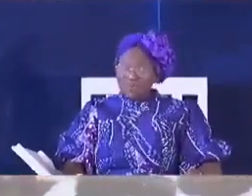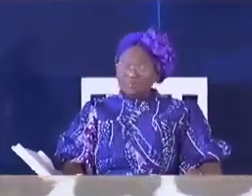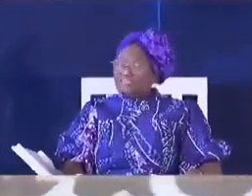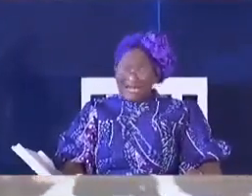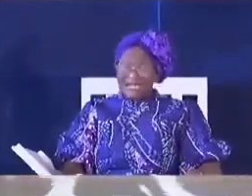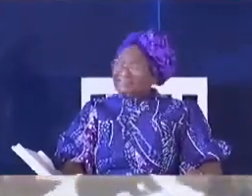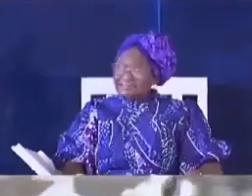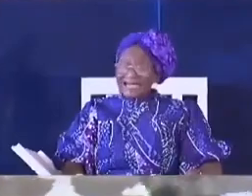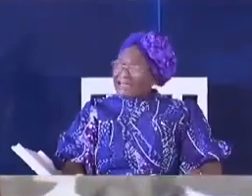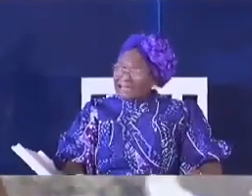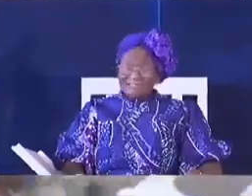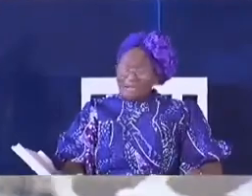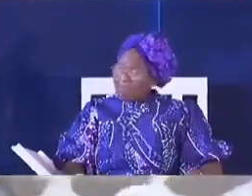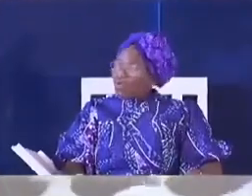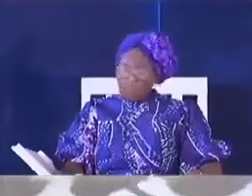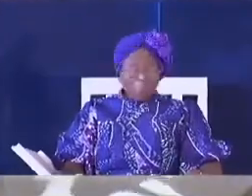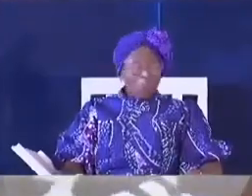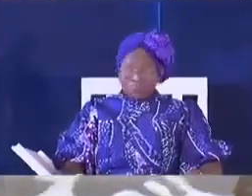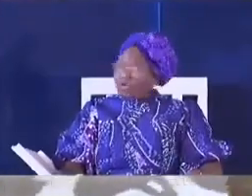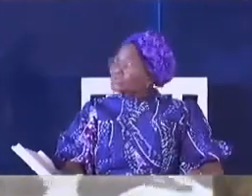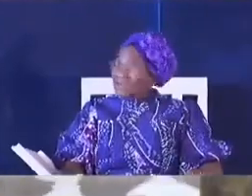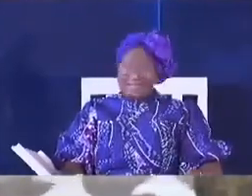Thank you, Father.